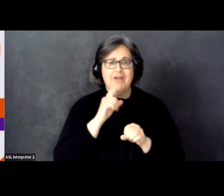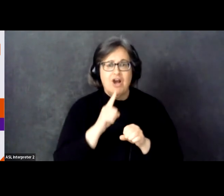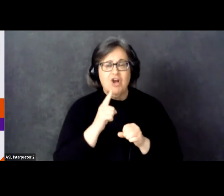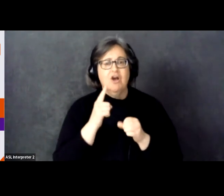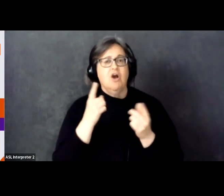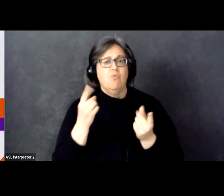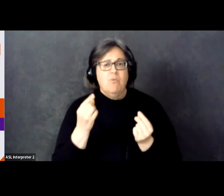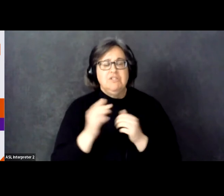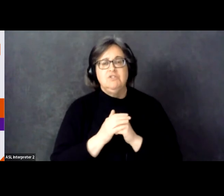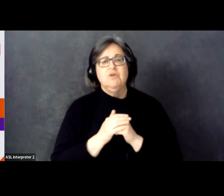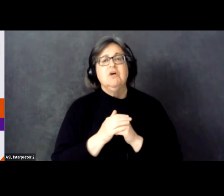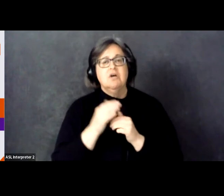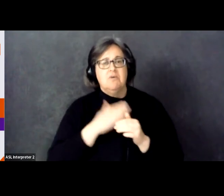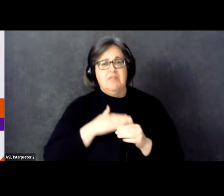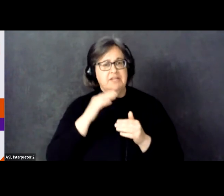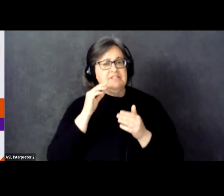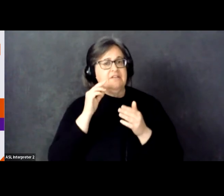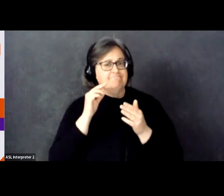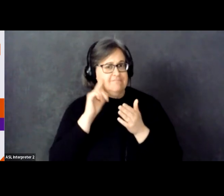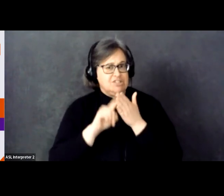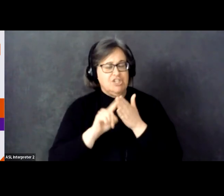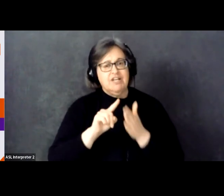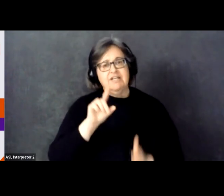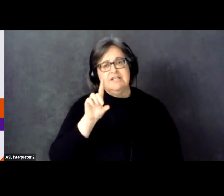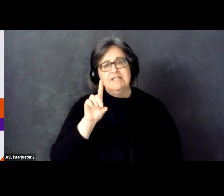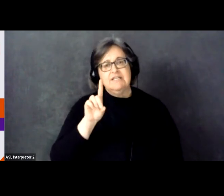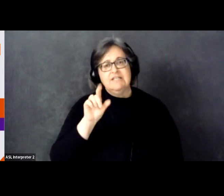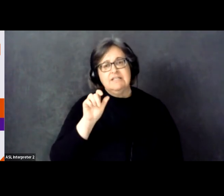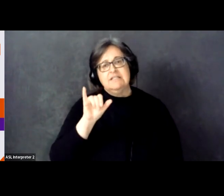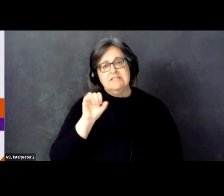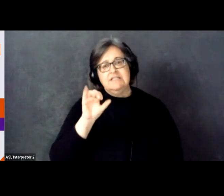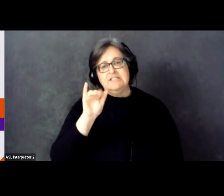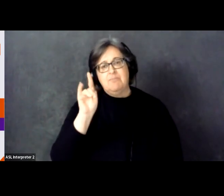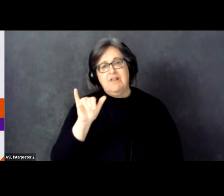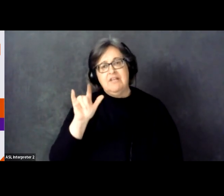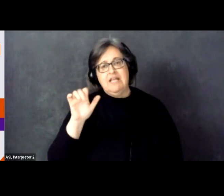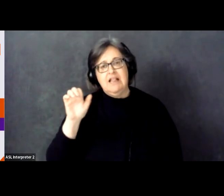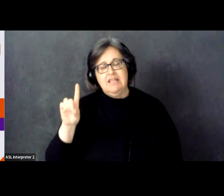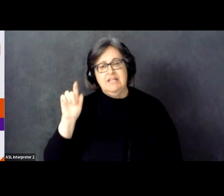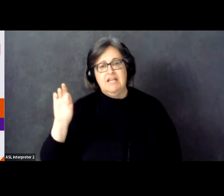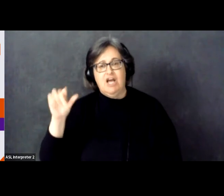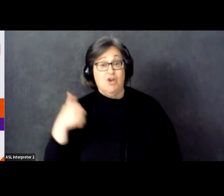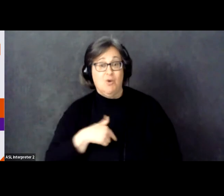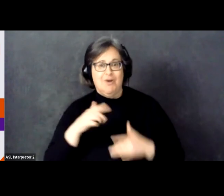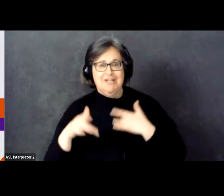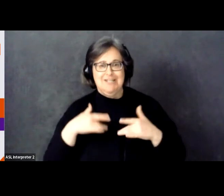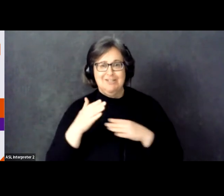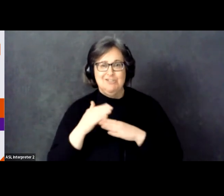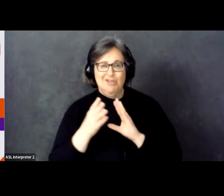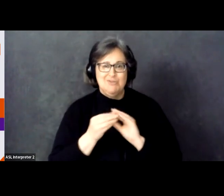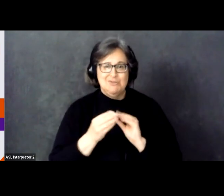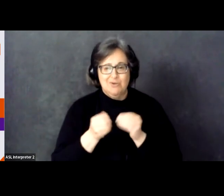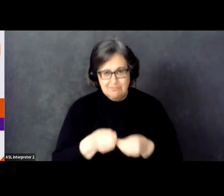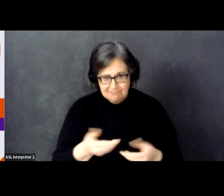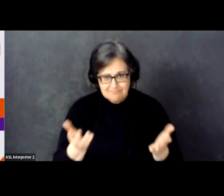visit disabilitylead.org. We are so excited to share our work and our stories with you. We sent out a guide on